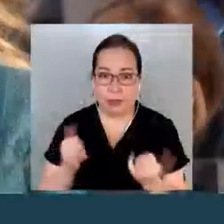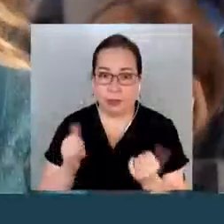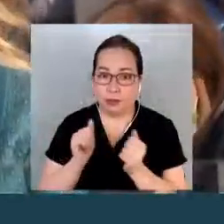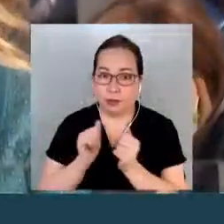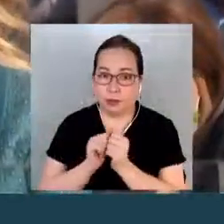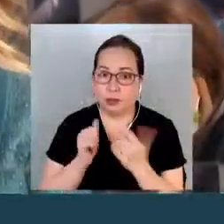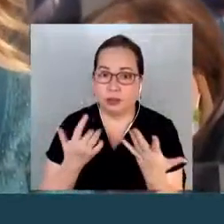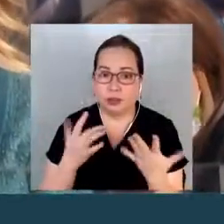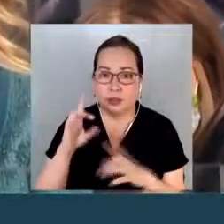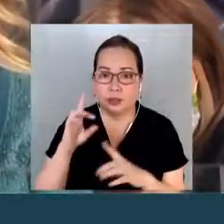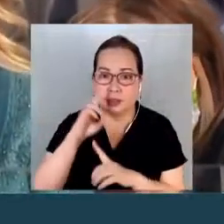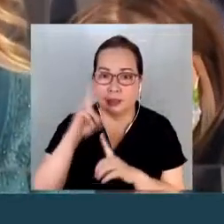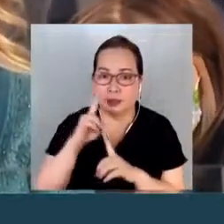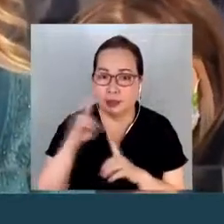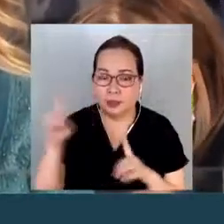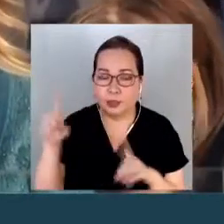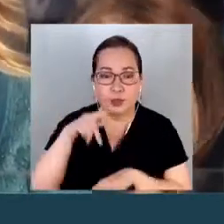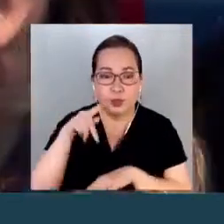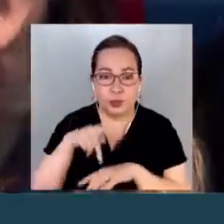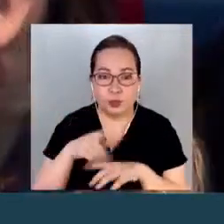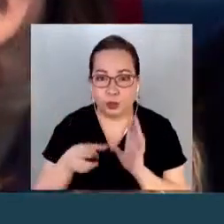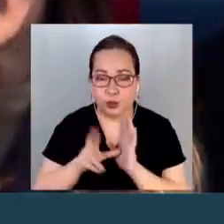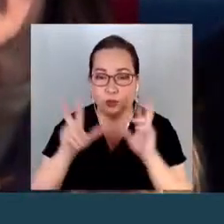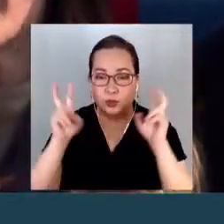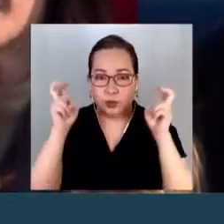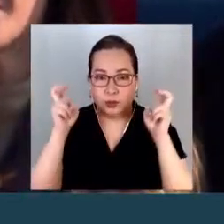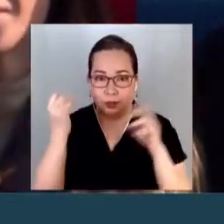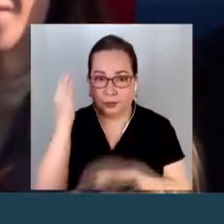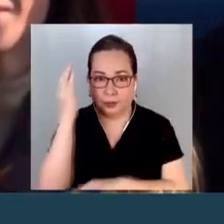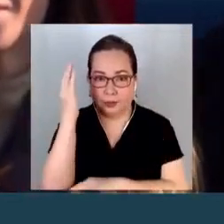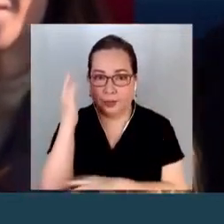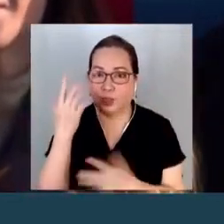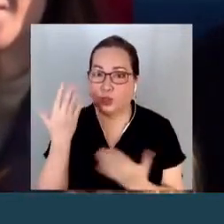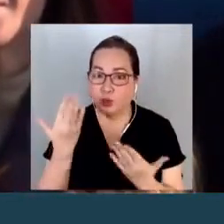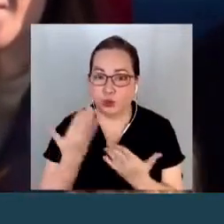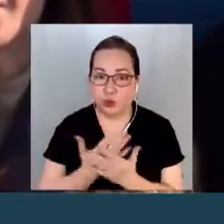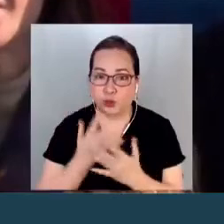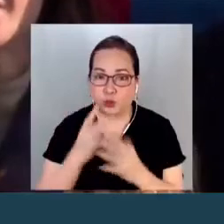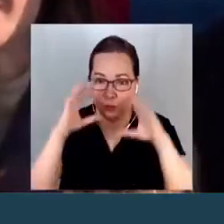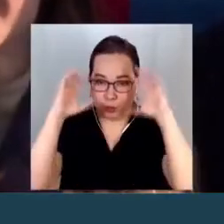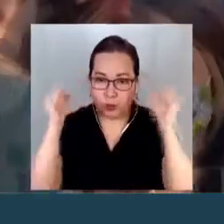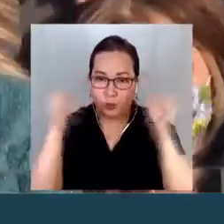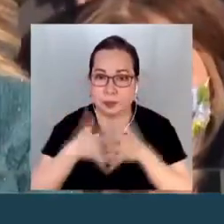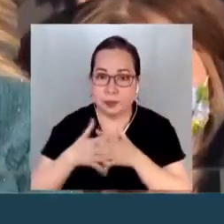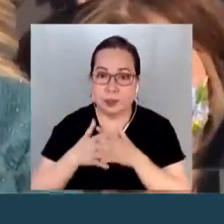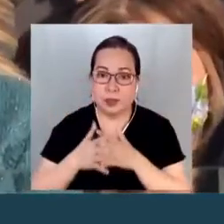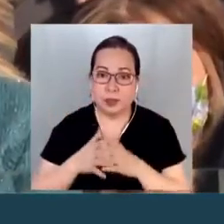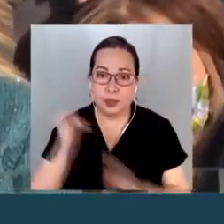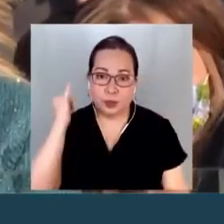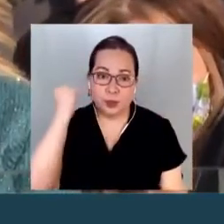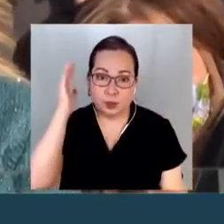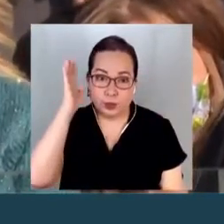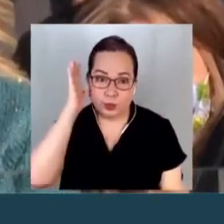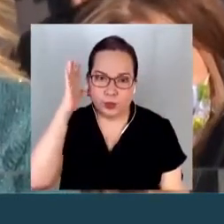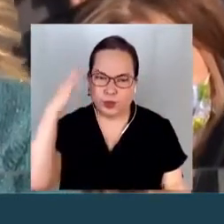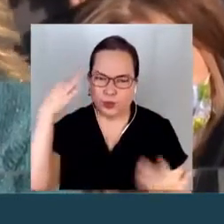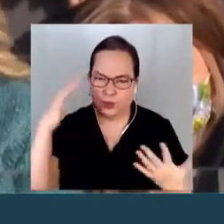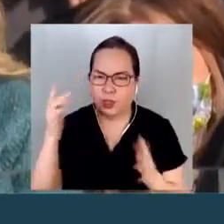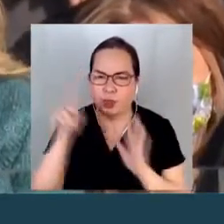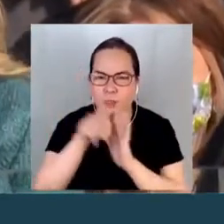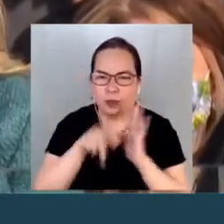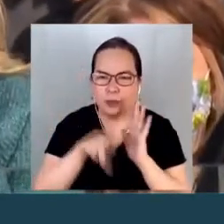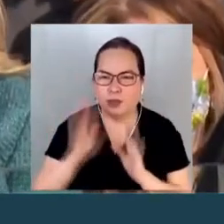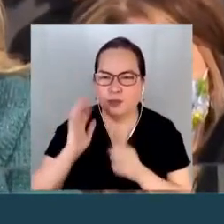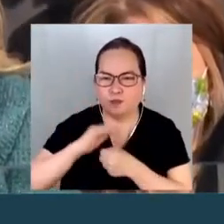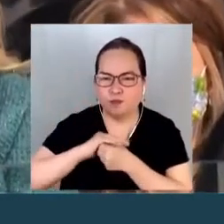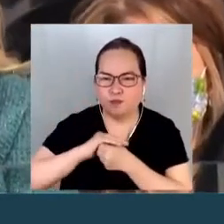here's another look at our headlines this noon. Newly installed U.S. President Joe Biden overturned some of the controversial policies of his